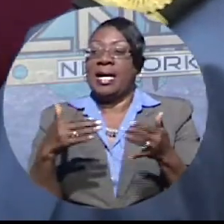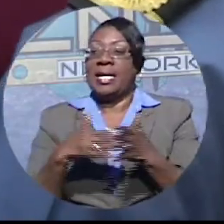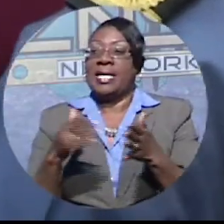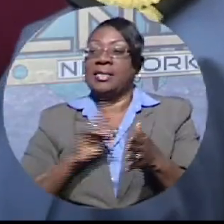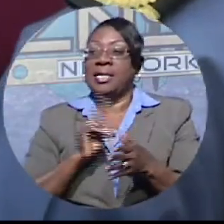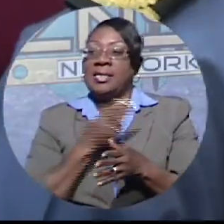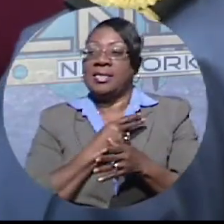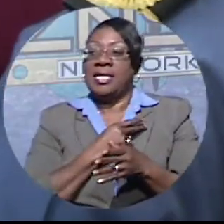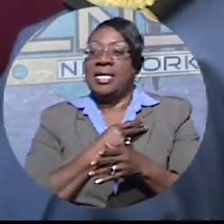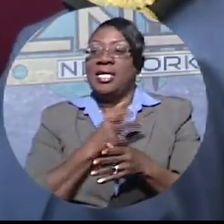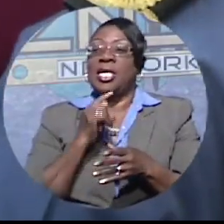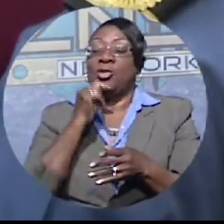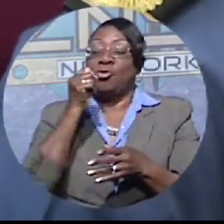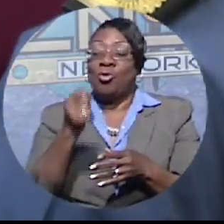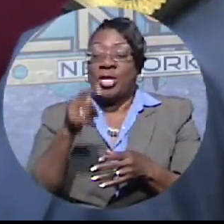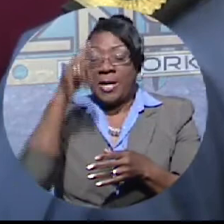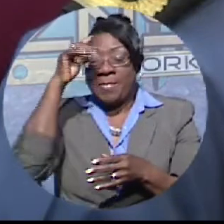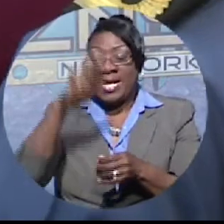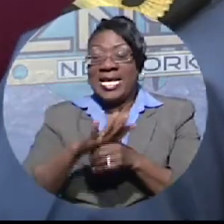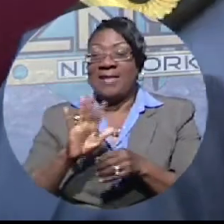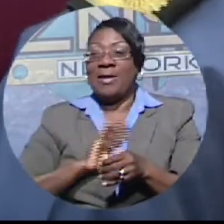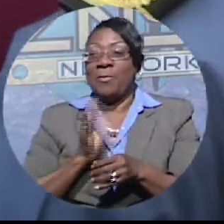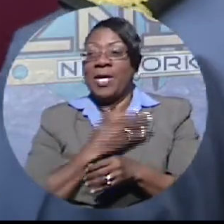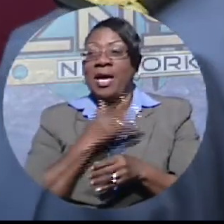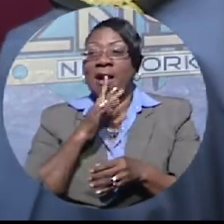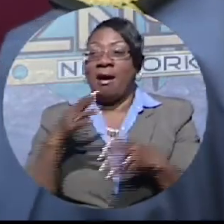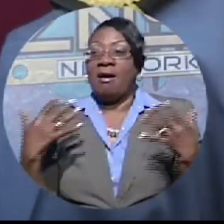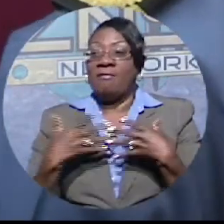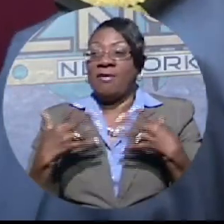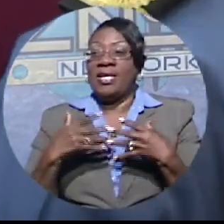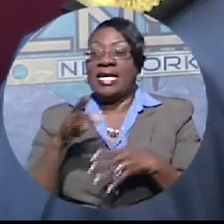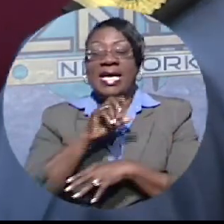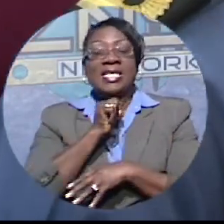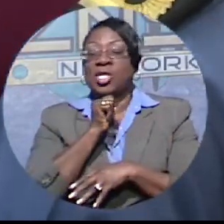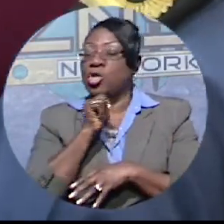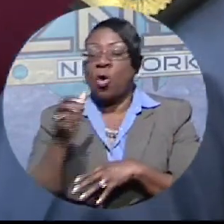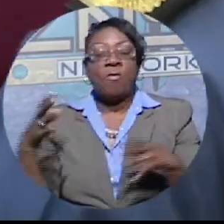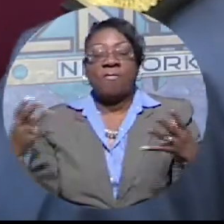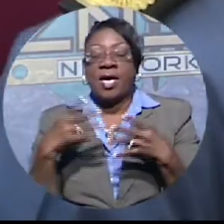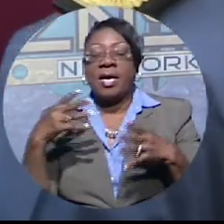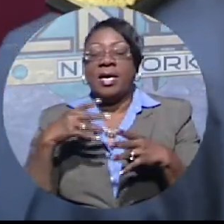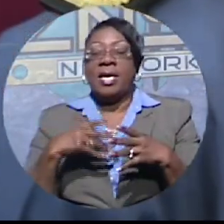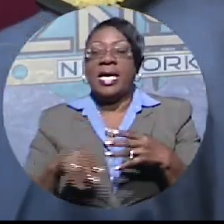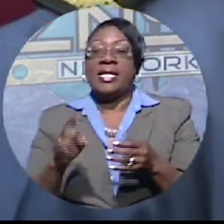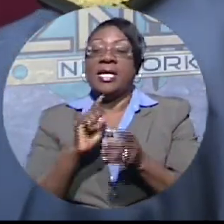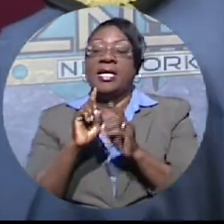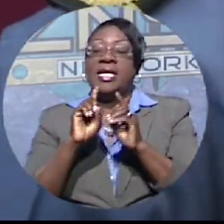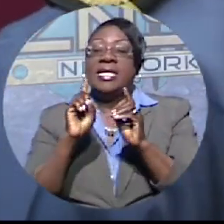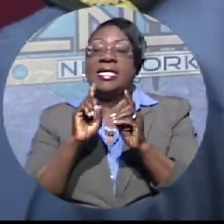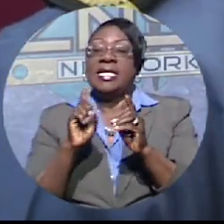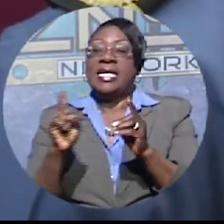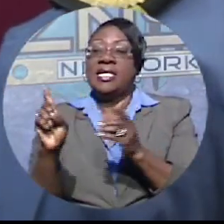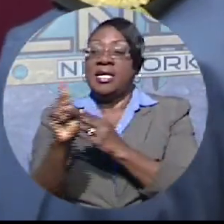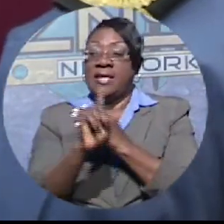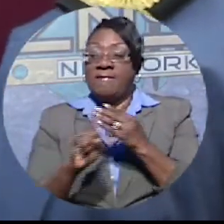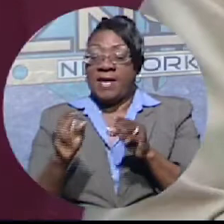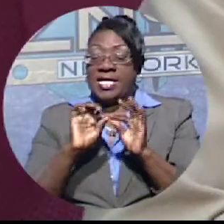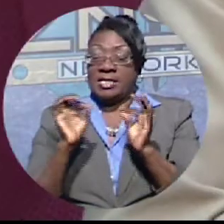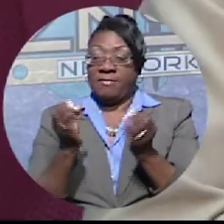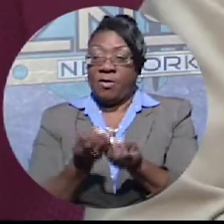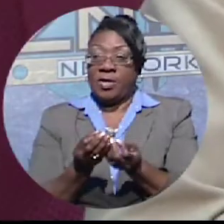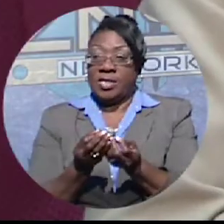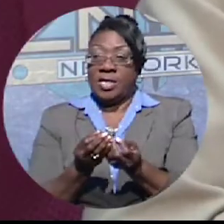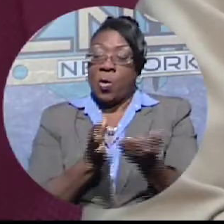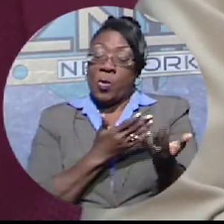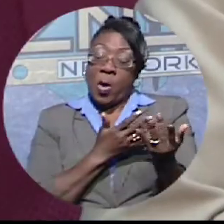we are afraid. They need to see a doctor immediately. There is no fear in the Royal Bahamas Defense Force. We eagerly meet this challenge.